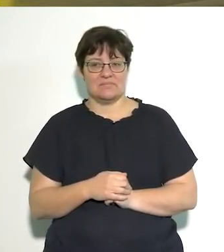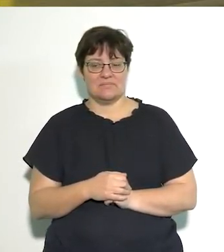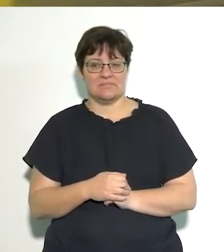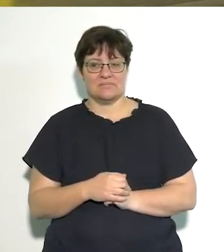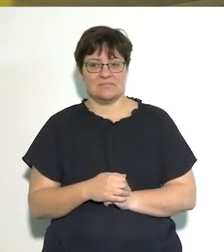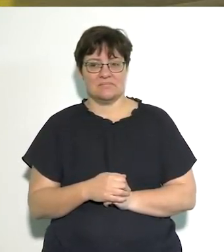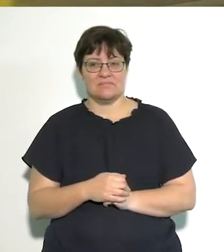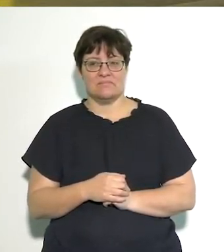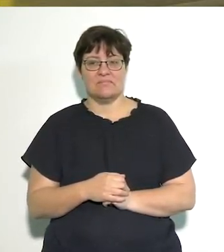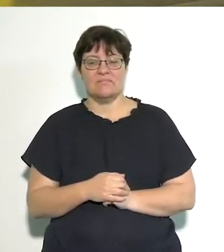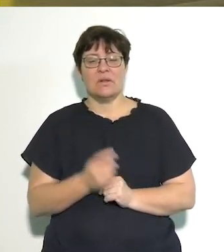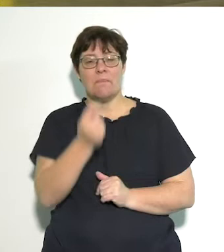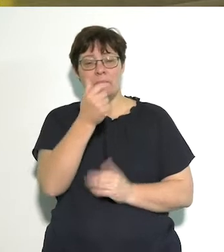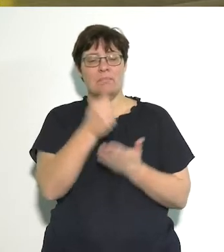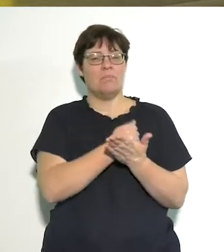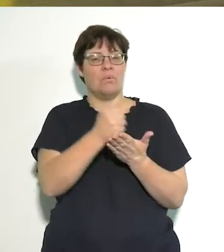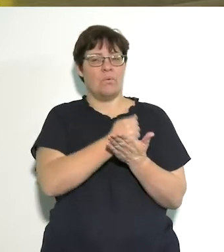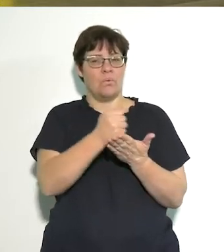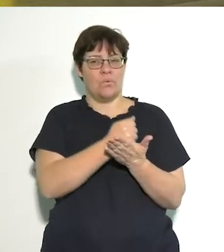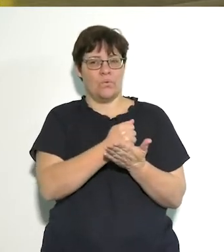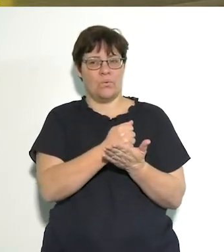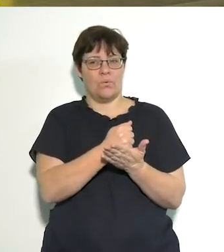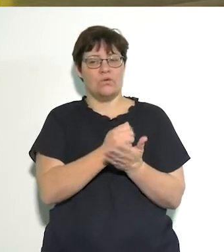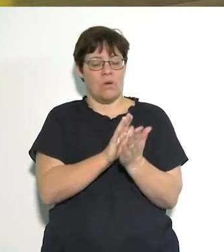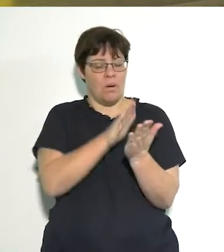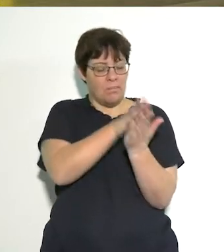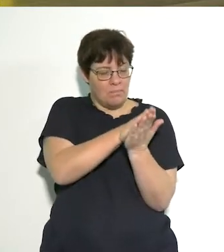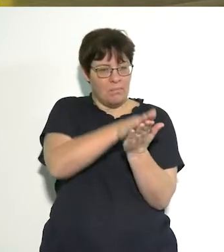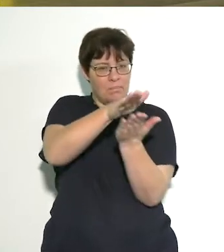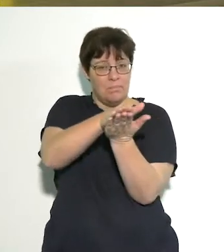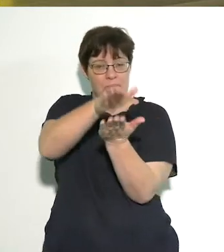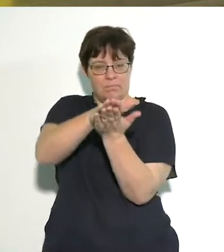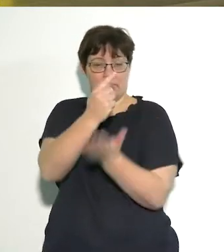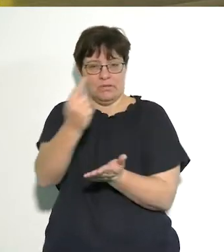it. And what you're going to do is just put a little bit of glue to make a bind.